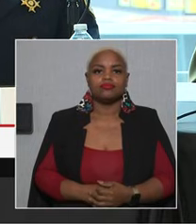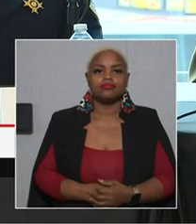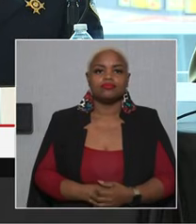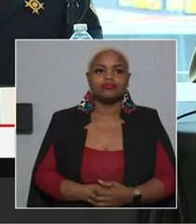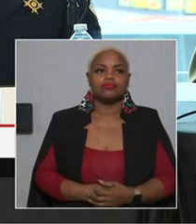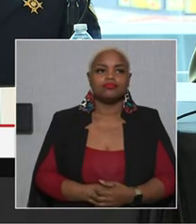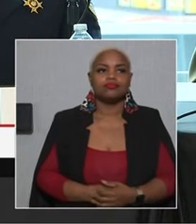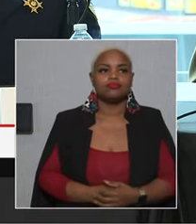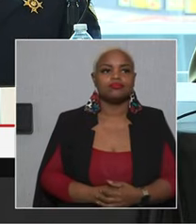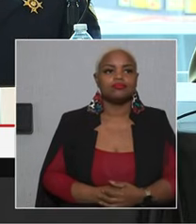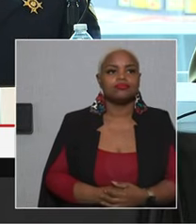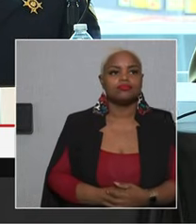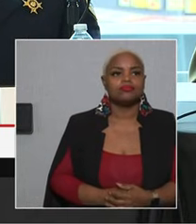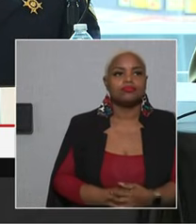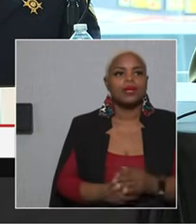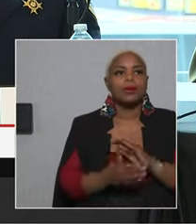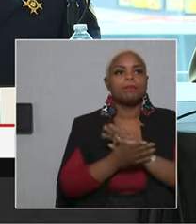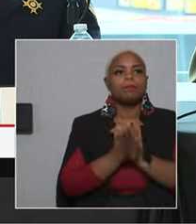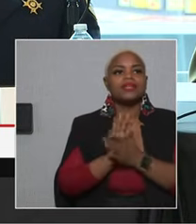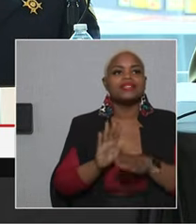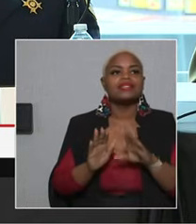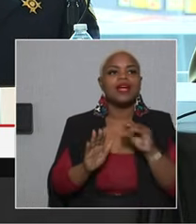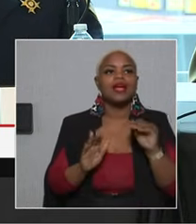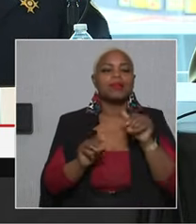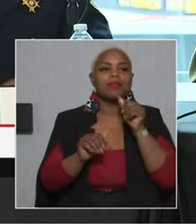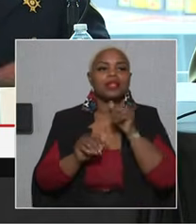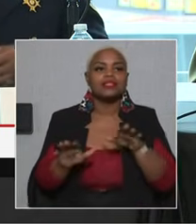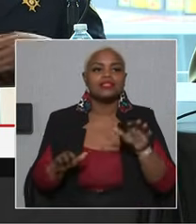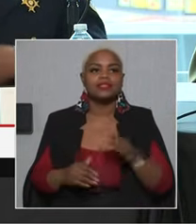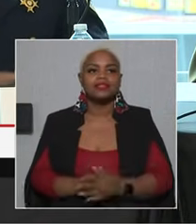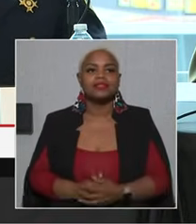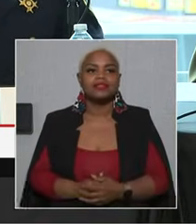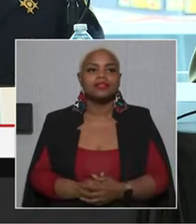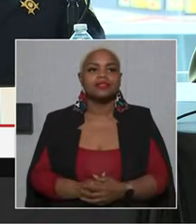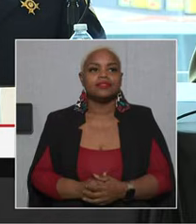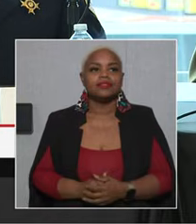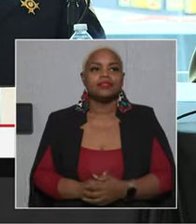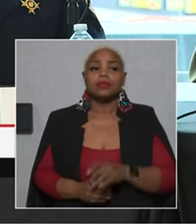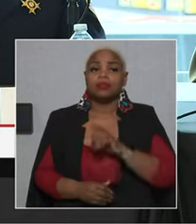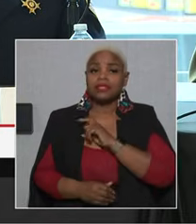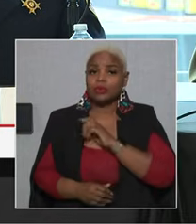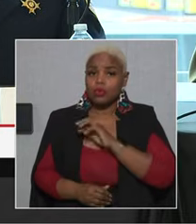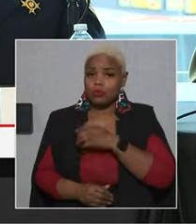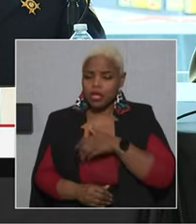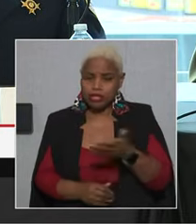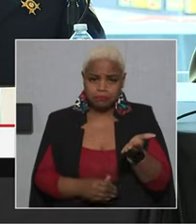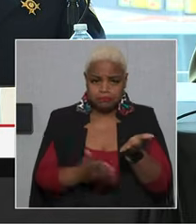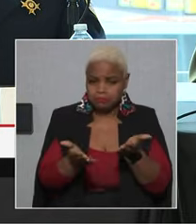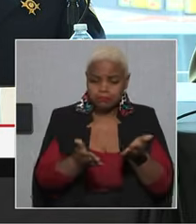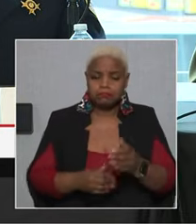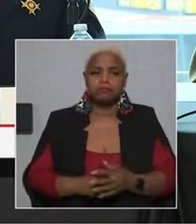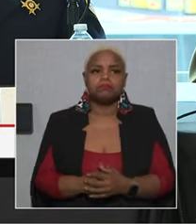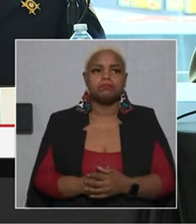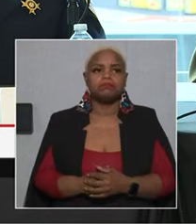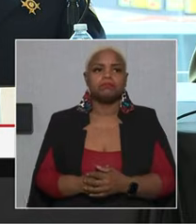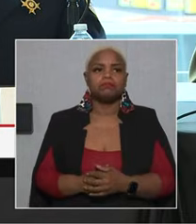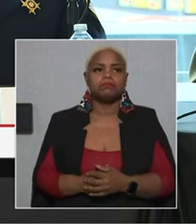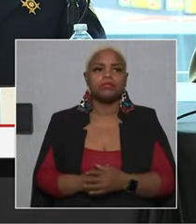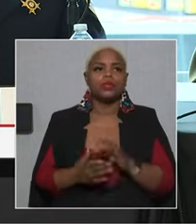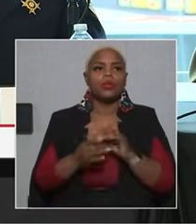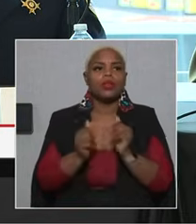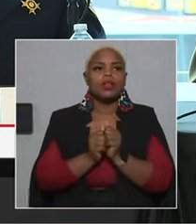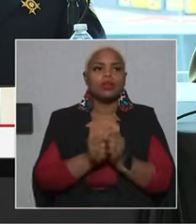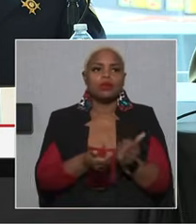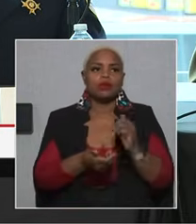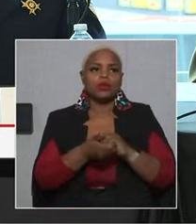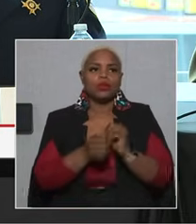Peace and blessings. This question is either for you, Madam Mayor, or Chief Smith. Just in terms of the collaboration with the federal